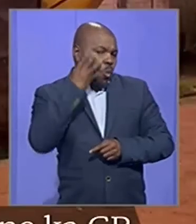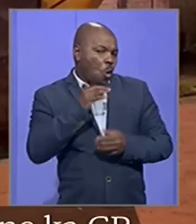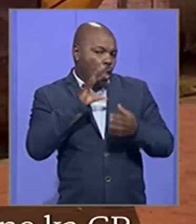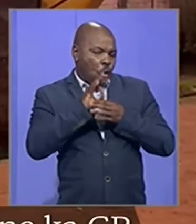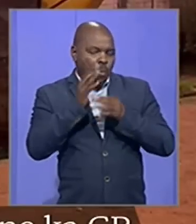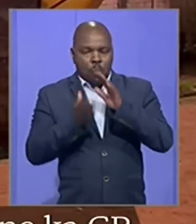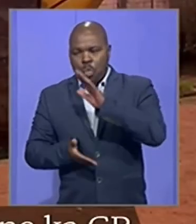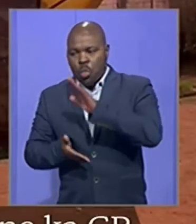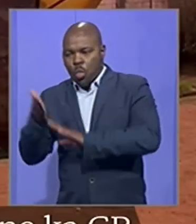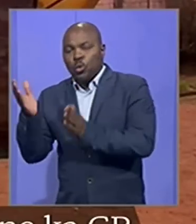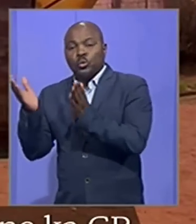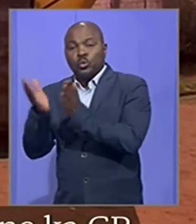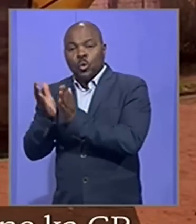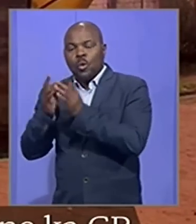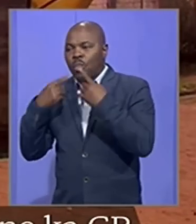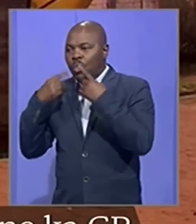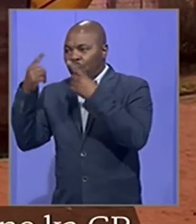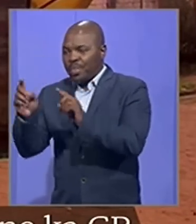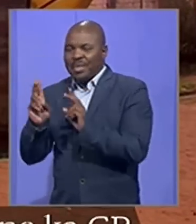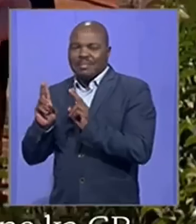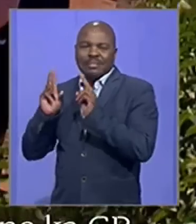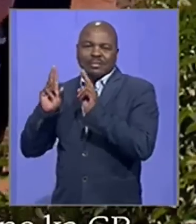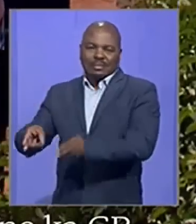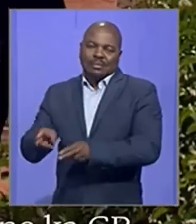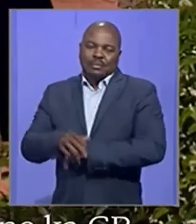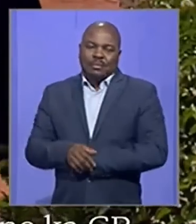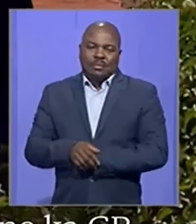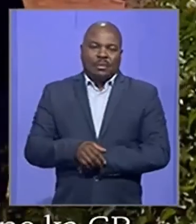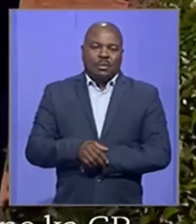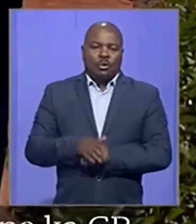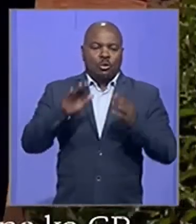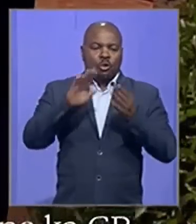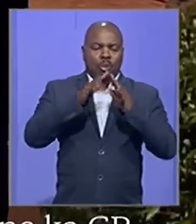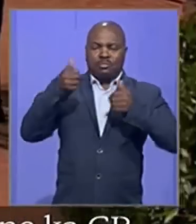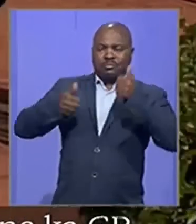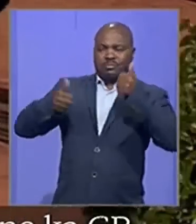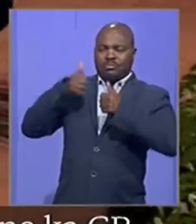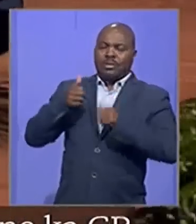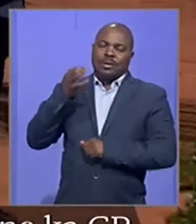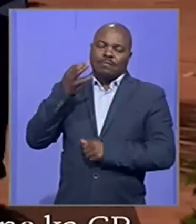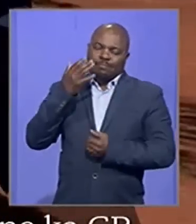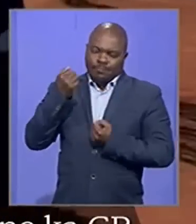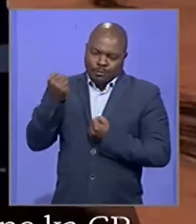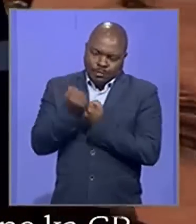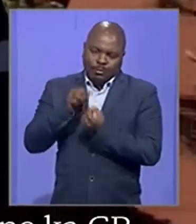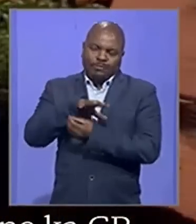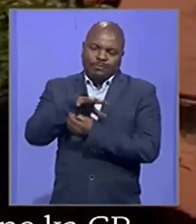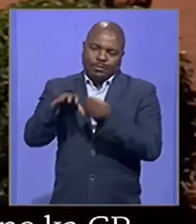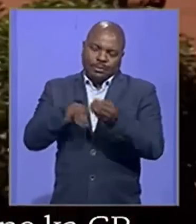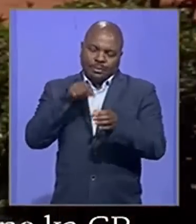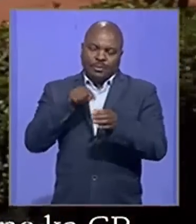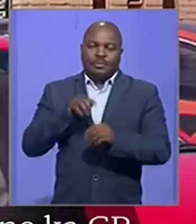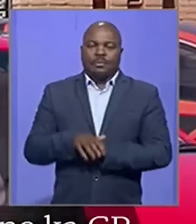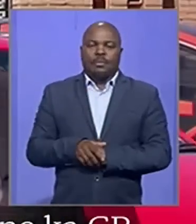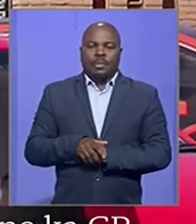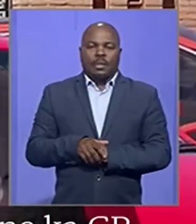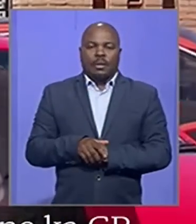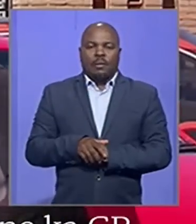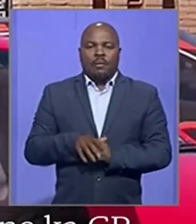sekolong fela ba reteletswe ke go boa. Baeteledipele ba baagi ba supile tshegetso go ba lelapa. Ya ka